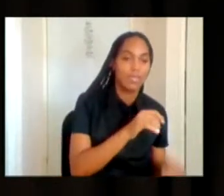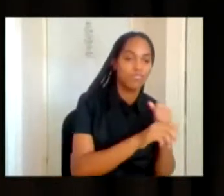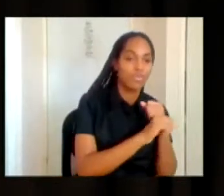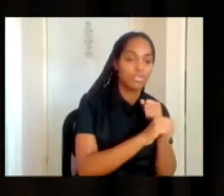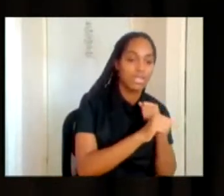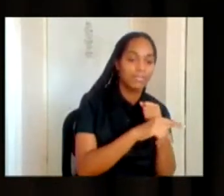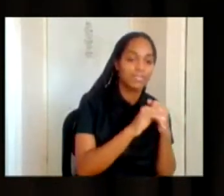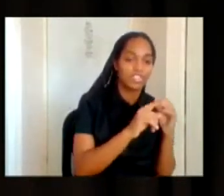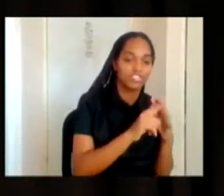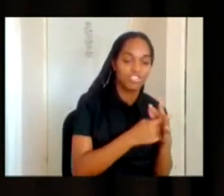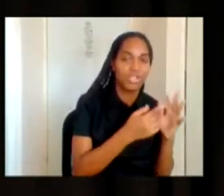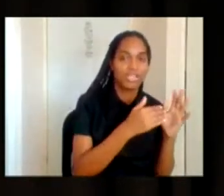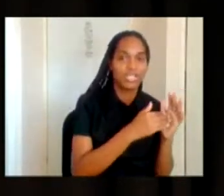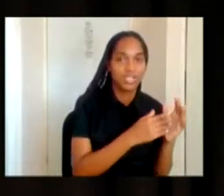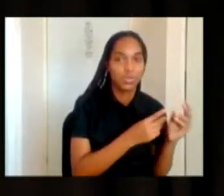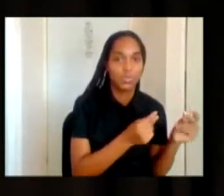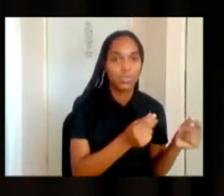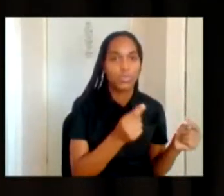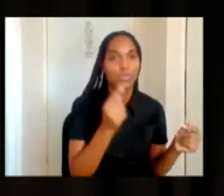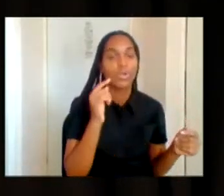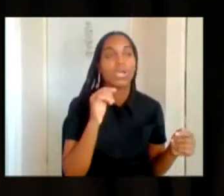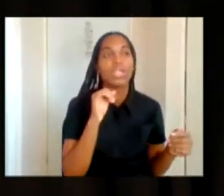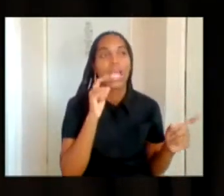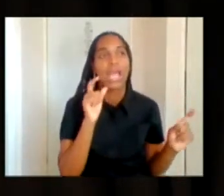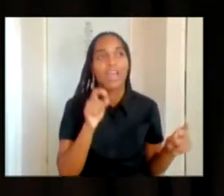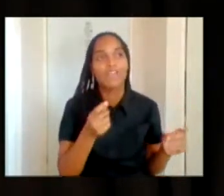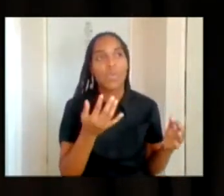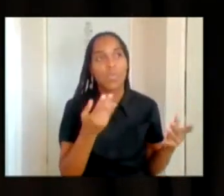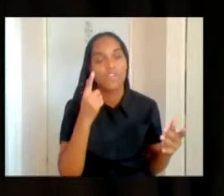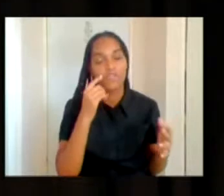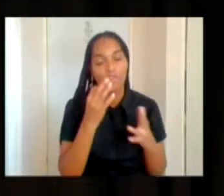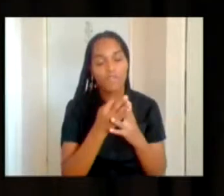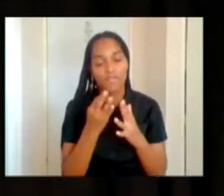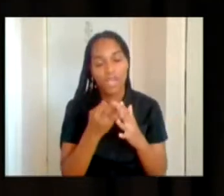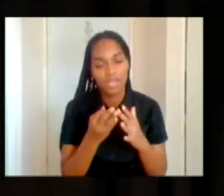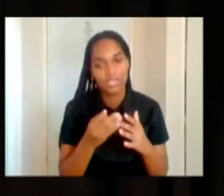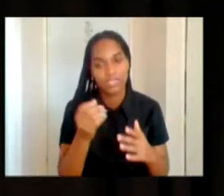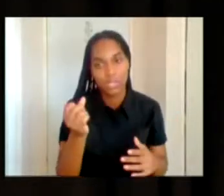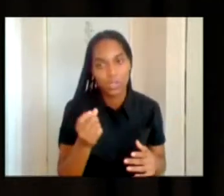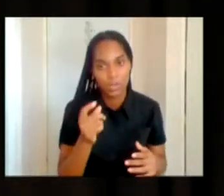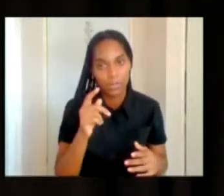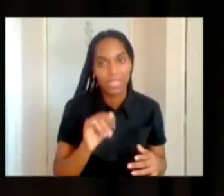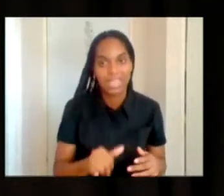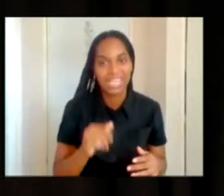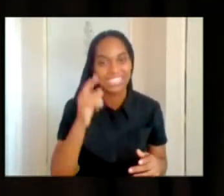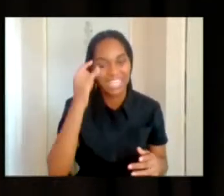again quickly without having to wait for the files to come down. And that's the idea behind the caching.